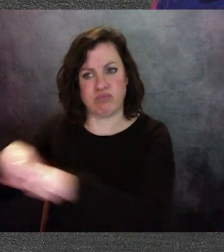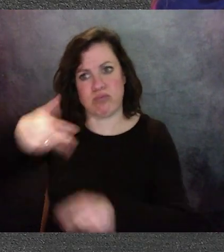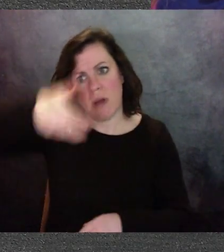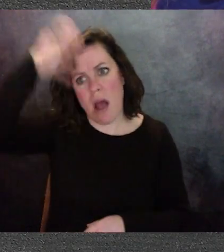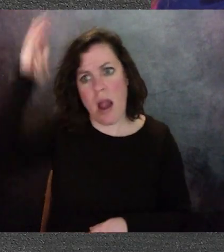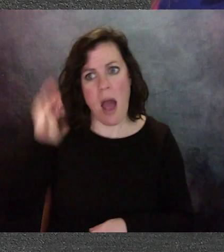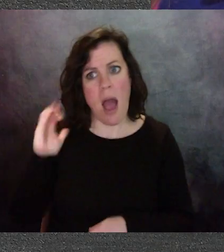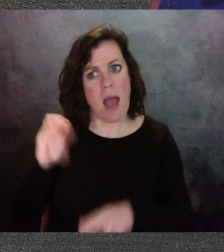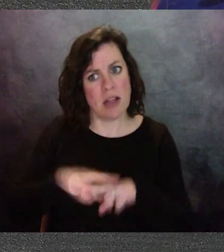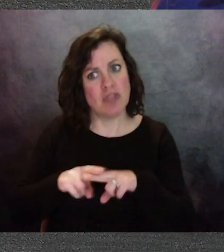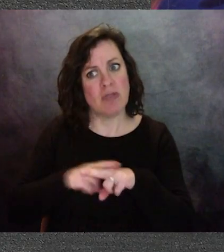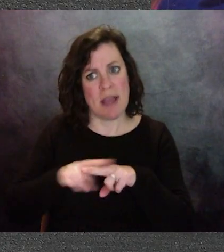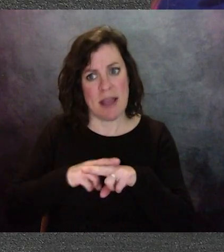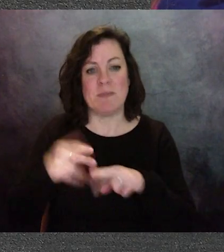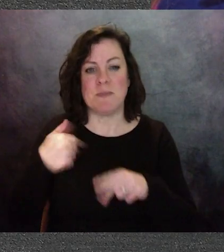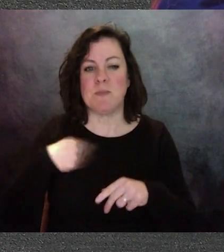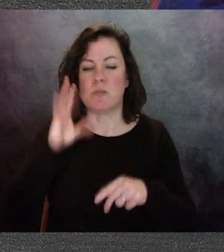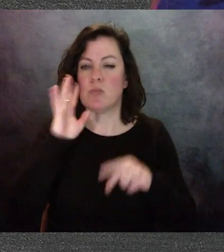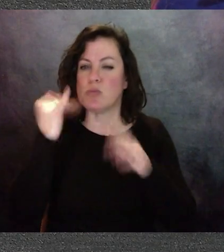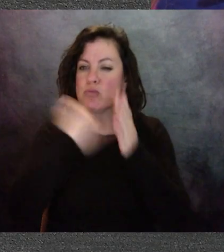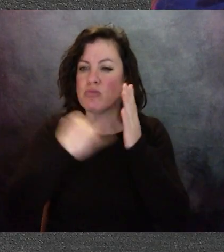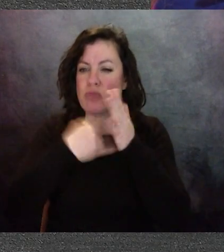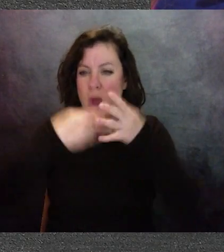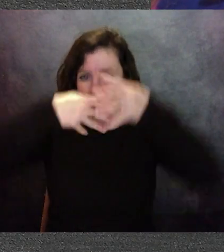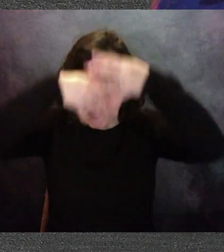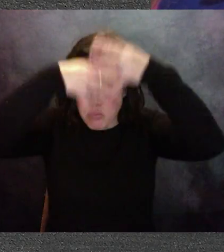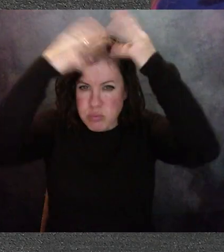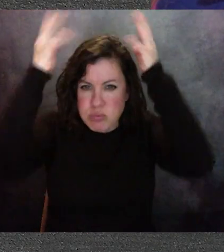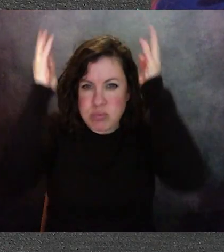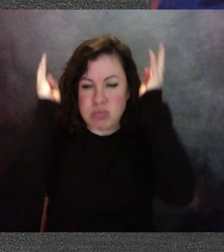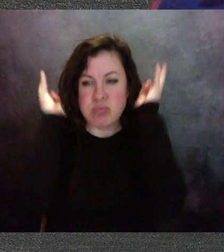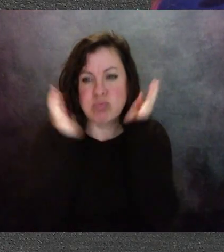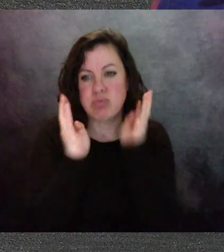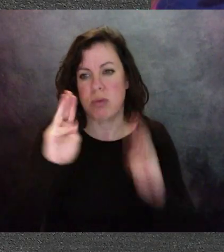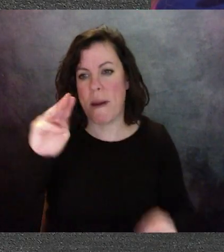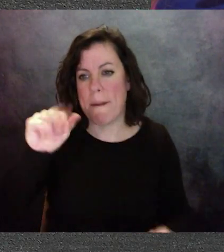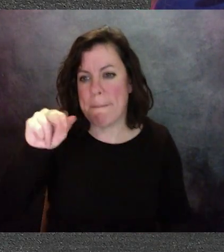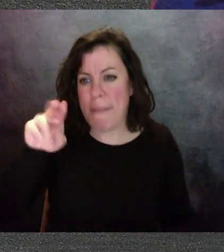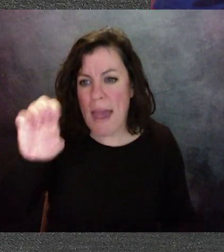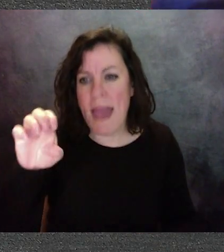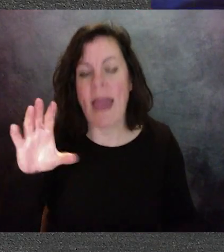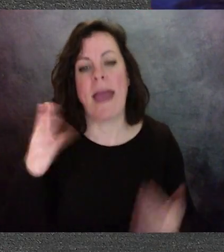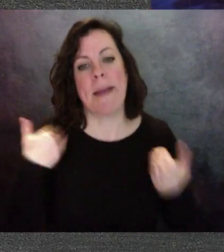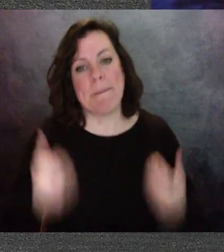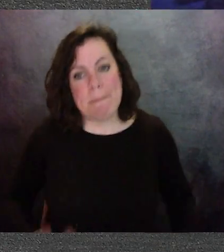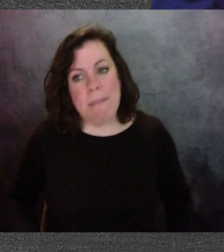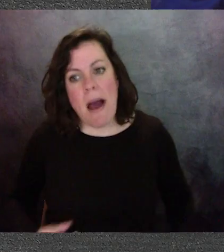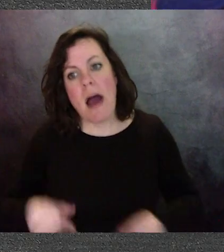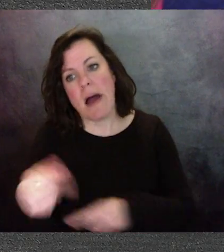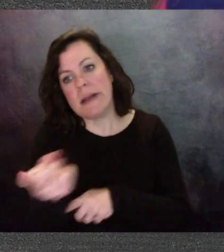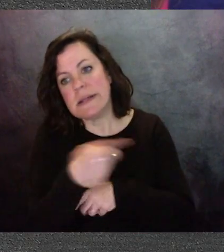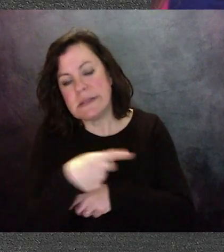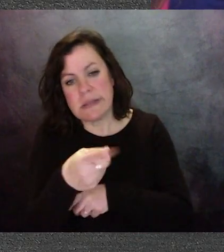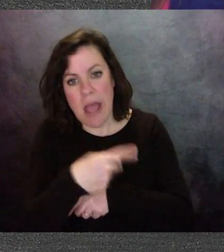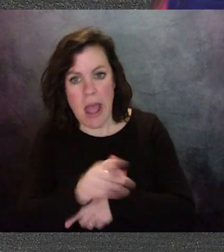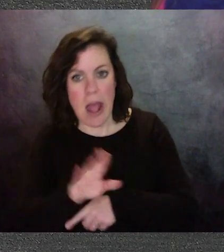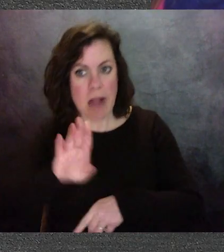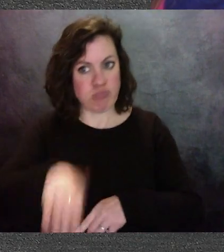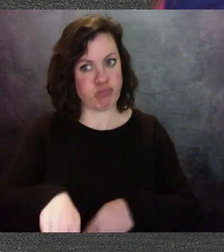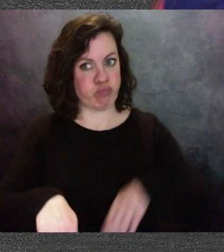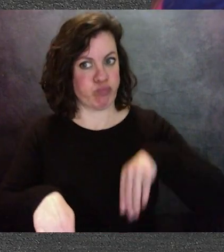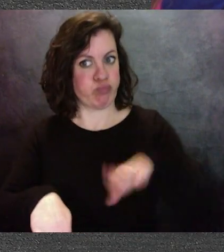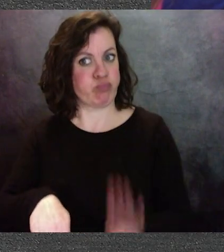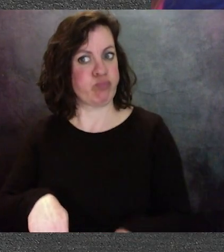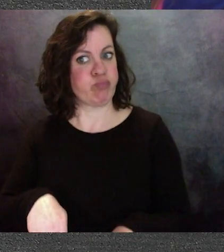So I'll make a little mane, body, and a tail, some feet. And I'm going to give him a purple